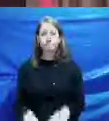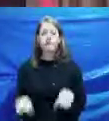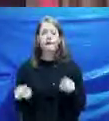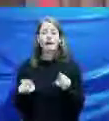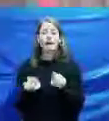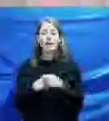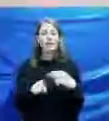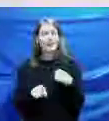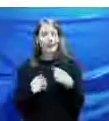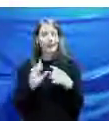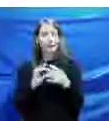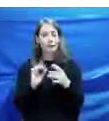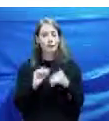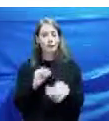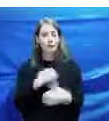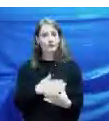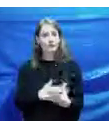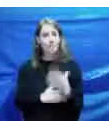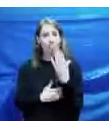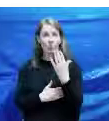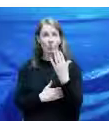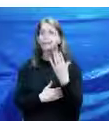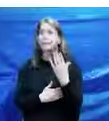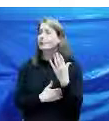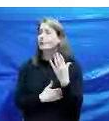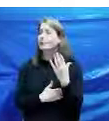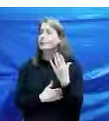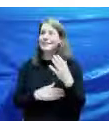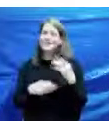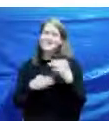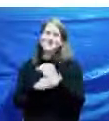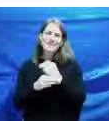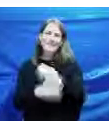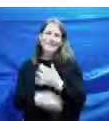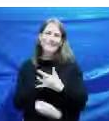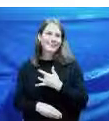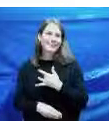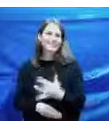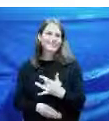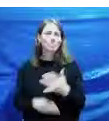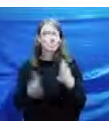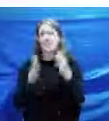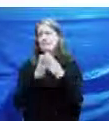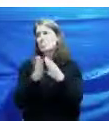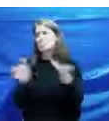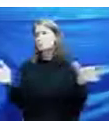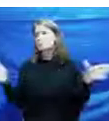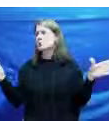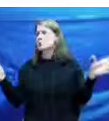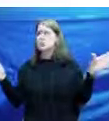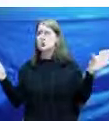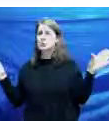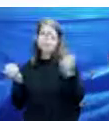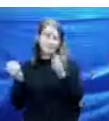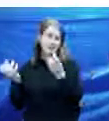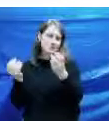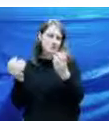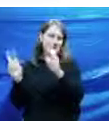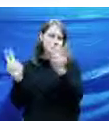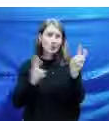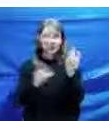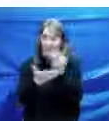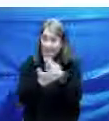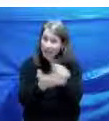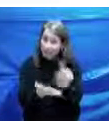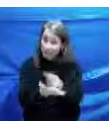of expectations, often described as a mile-wide, inch-deep curriculum that we have in this country, every week we're seeing